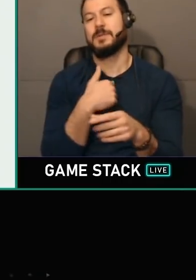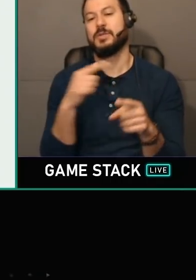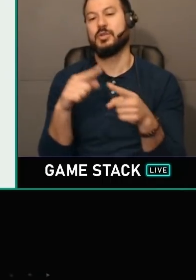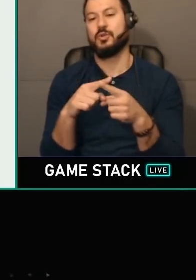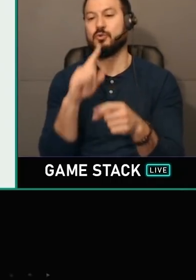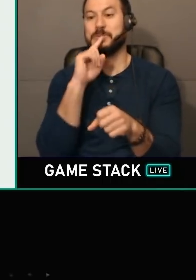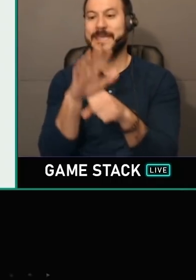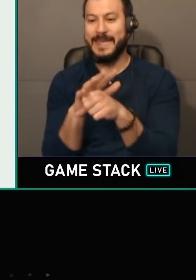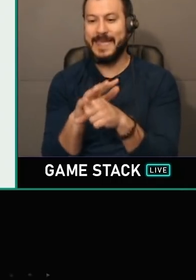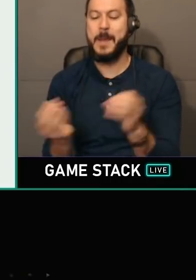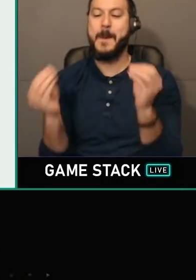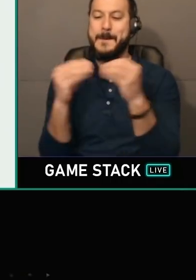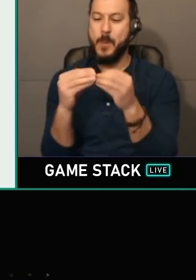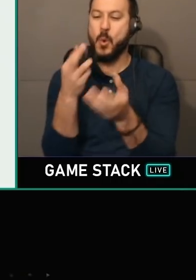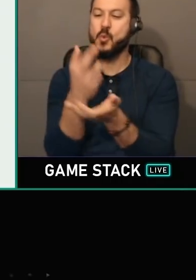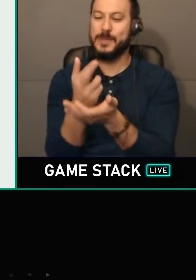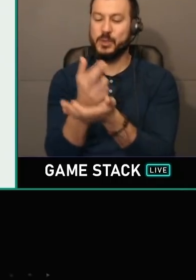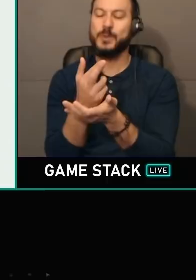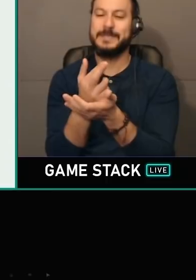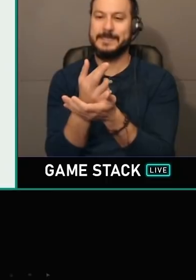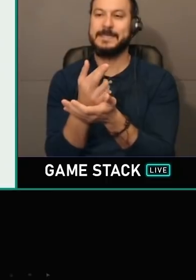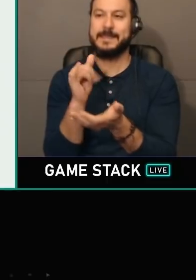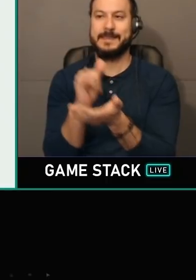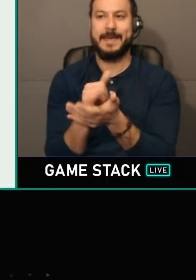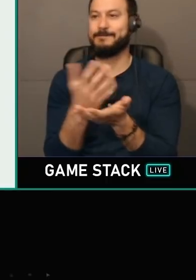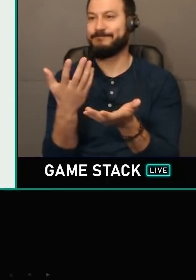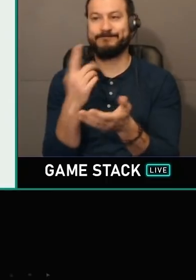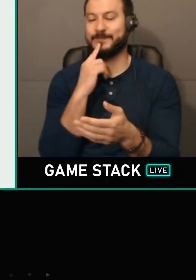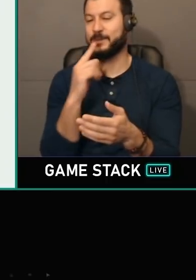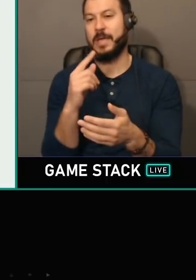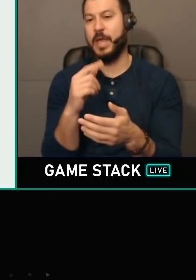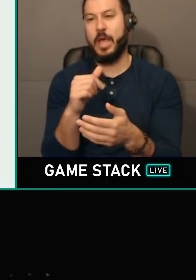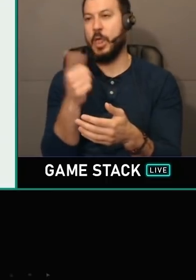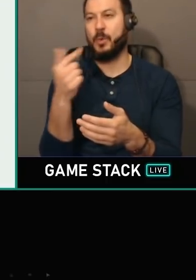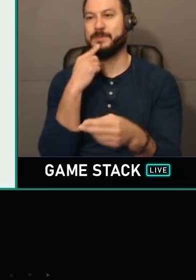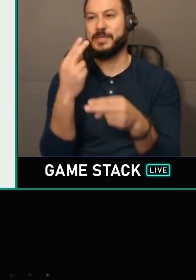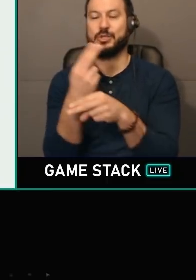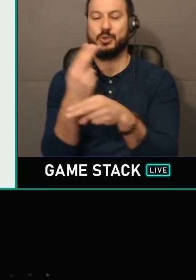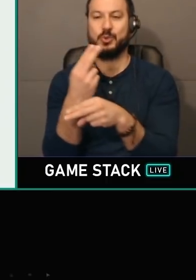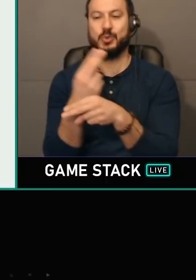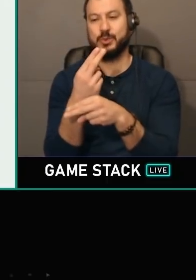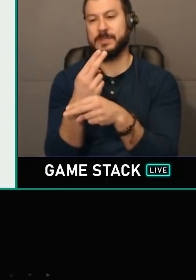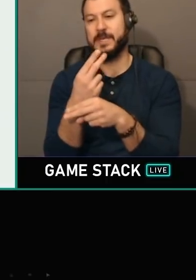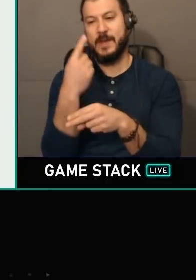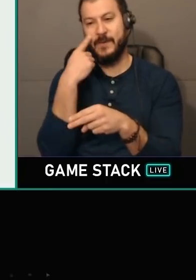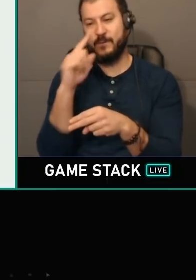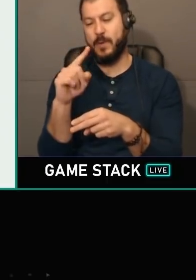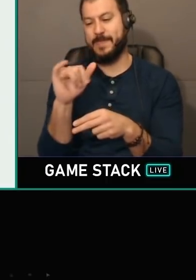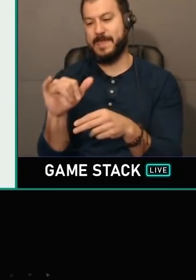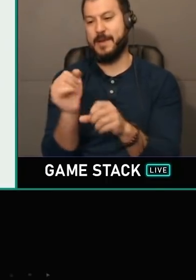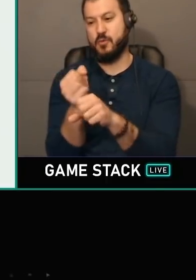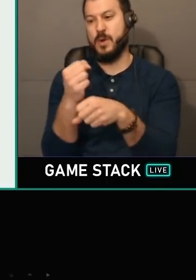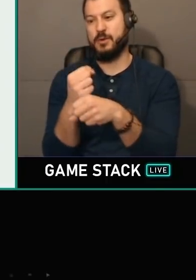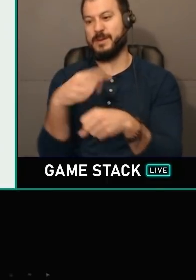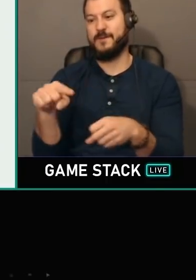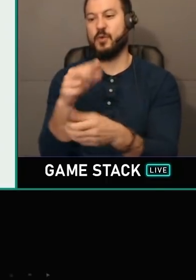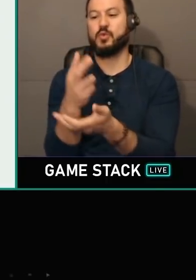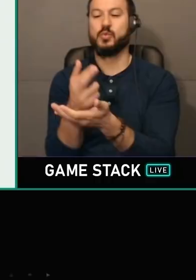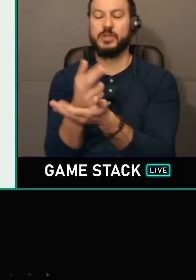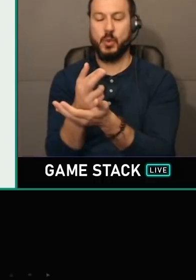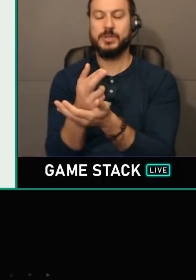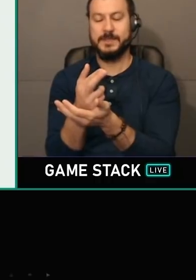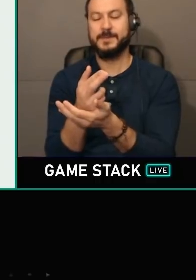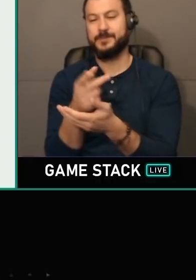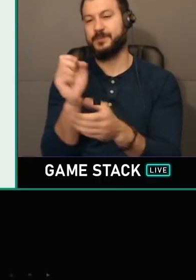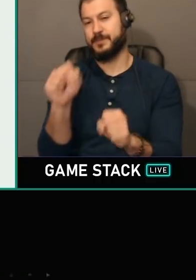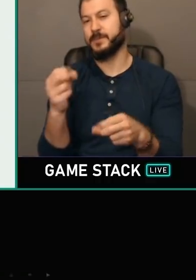dedicate more resources that would otherwise be used for the rendering of those resources. You could then